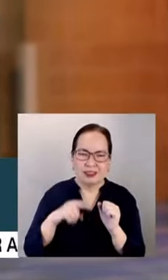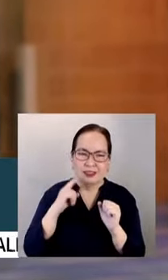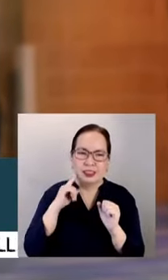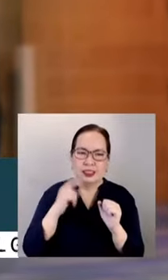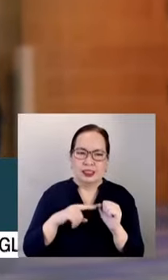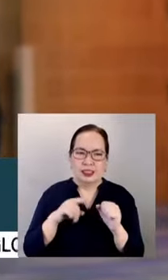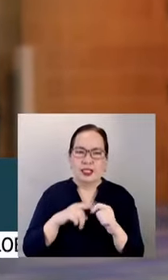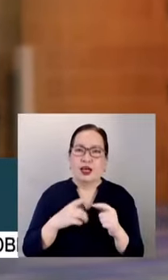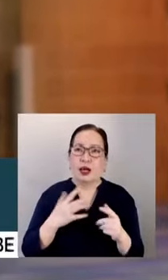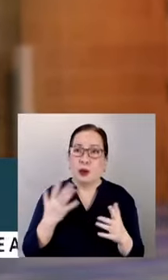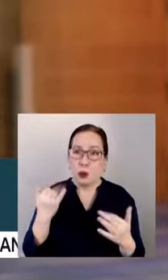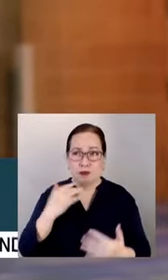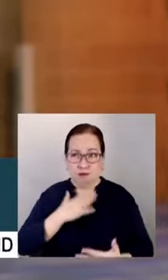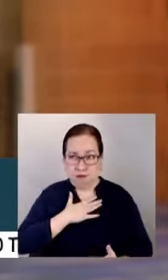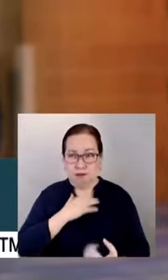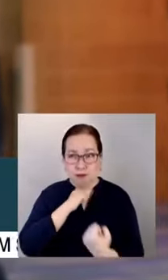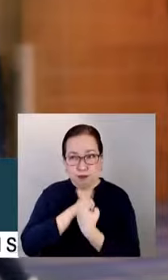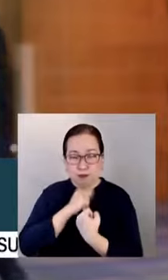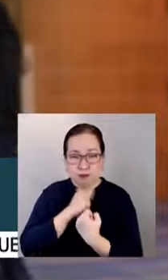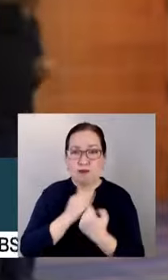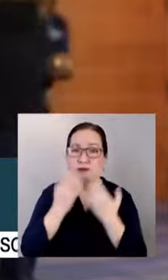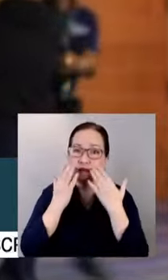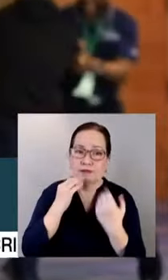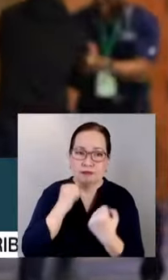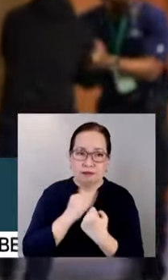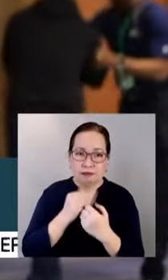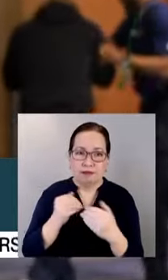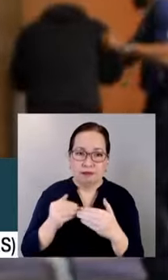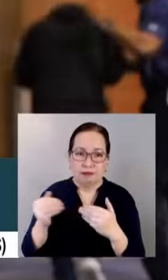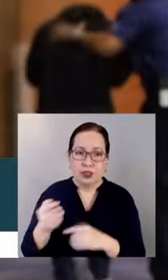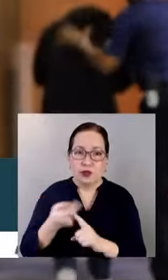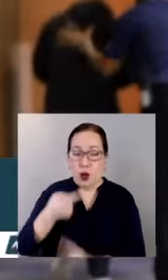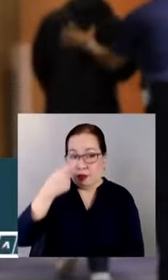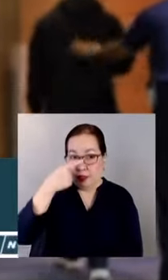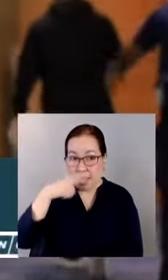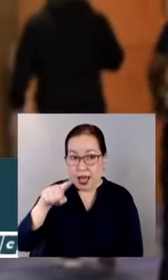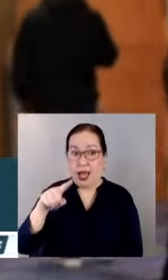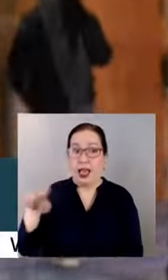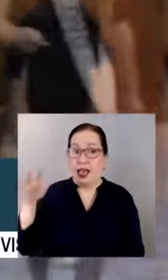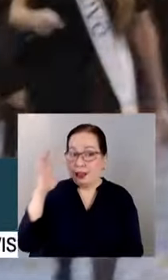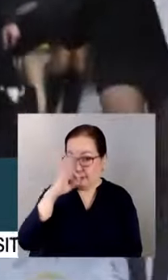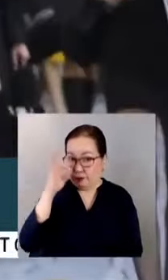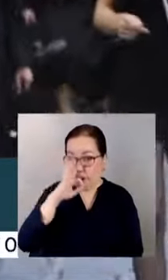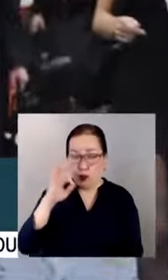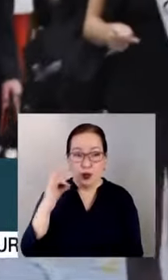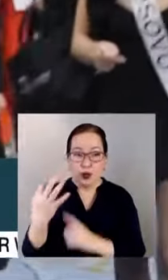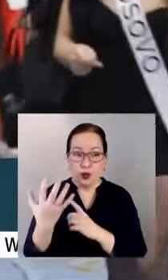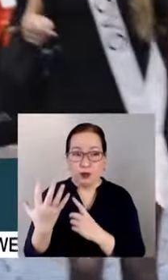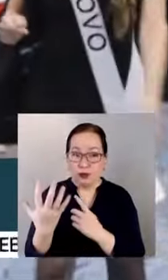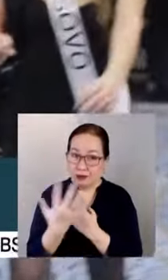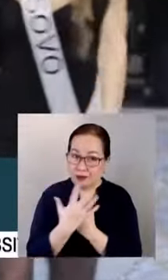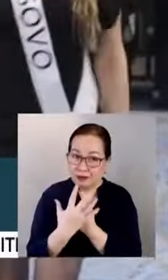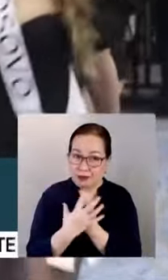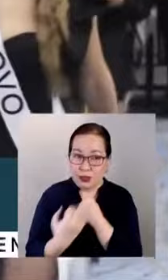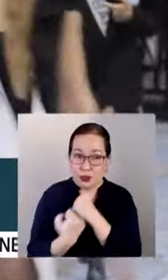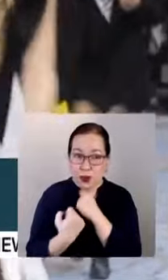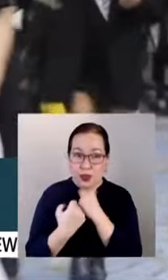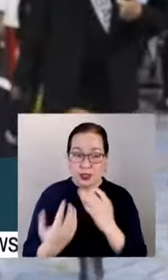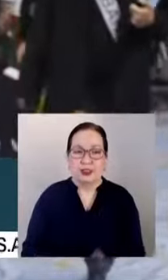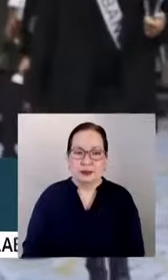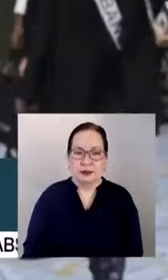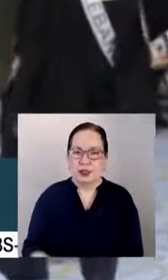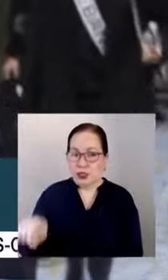me, and thank you for your support from Thai people and Philippine fans. All candidates have also